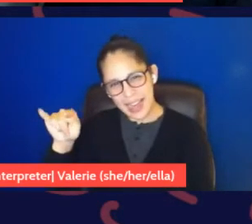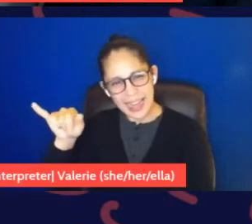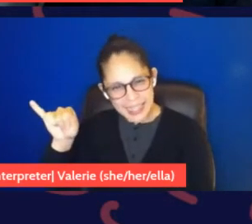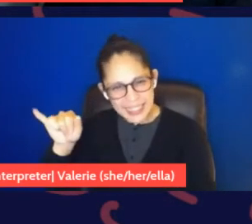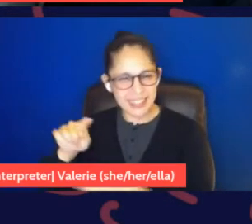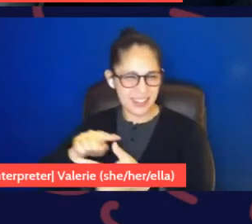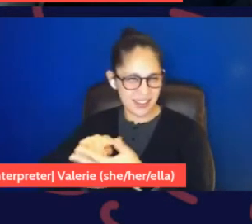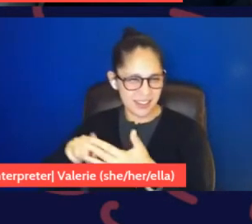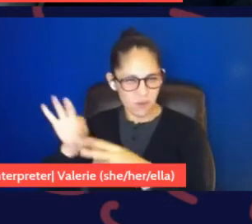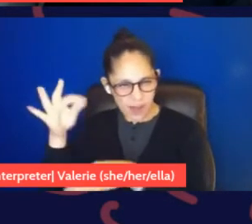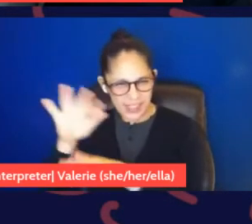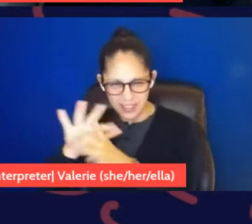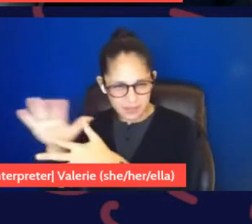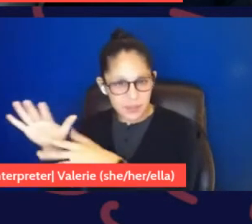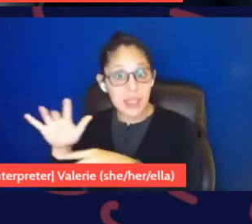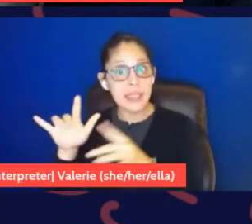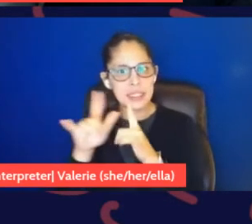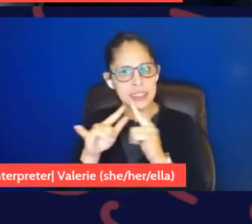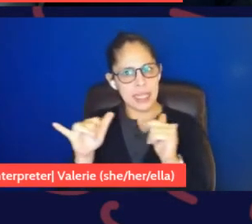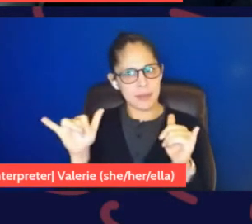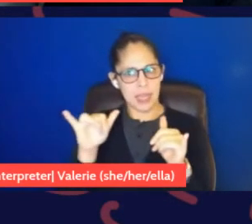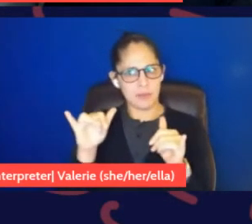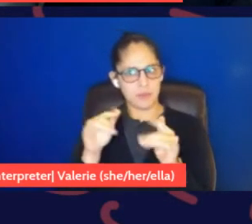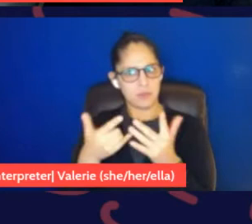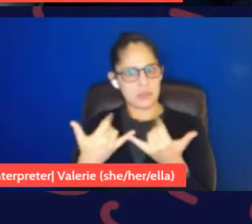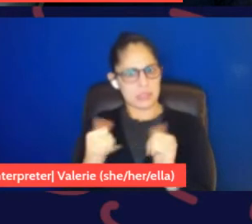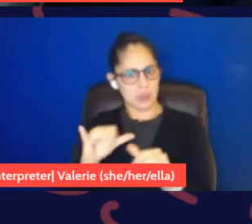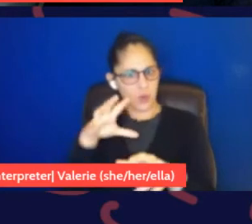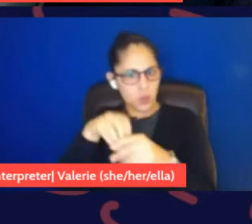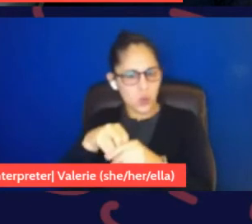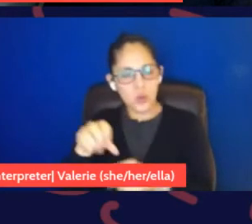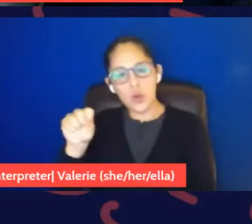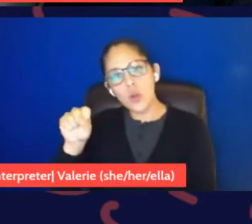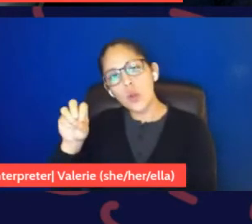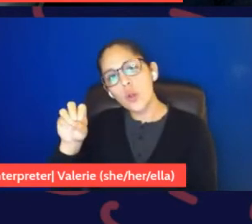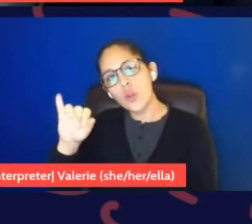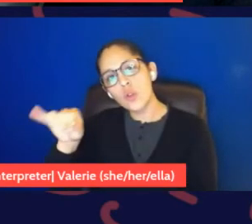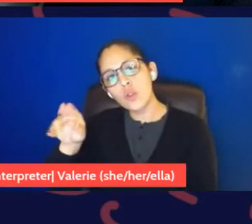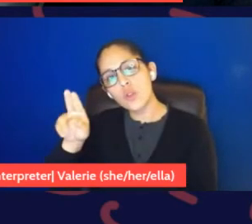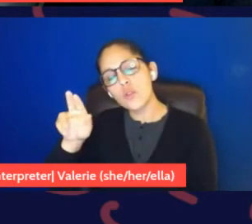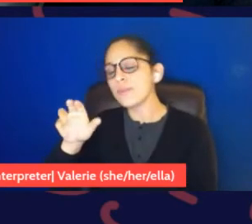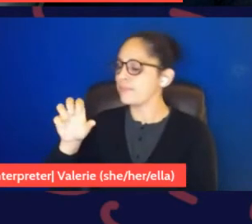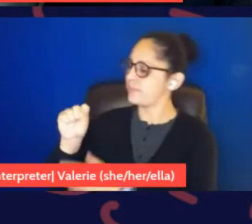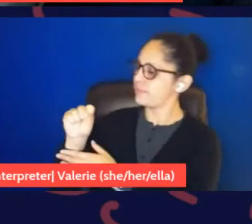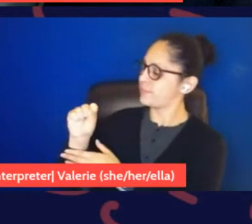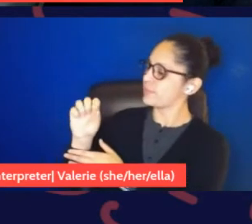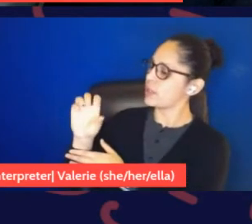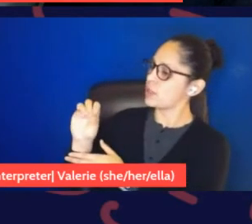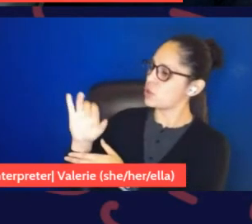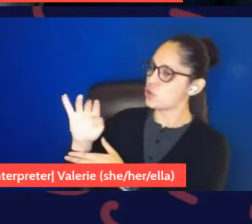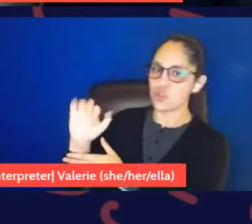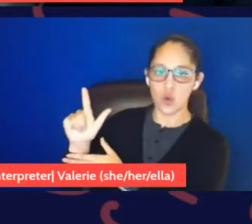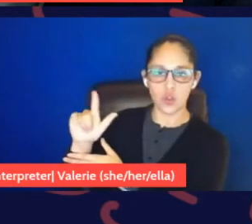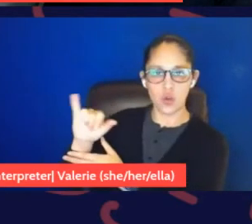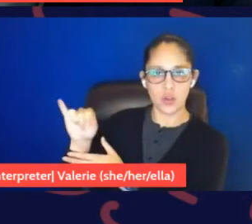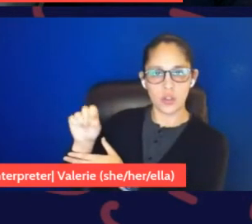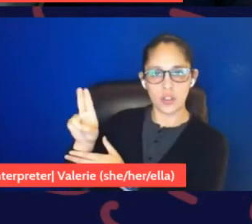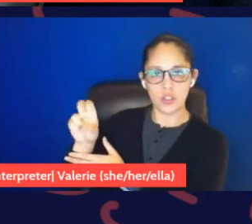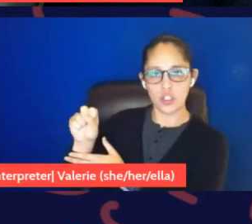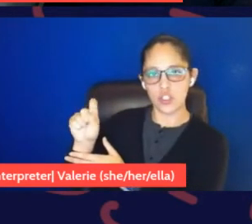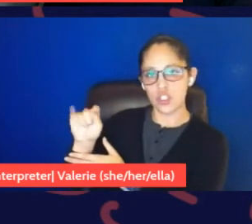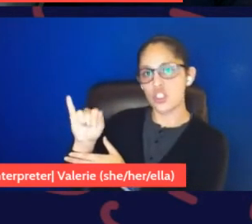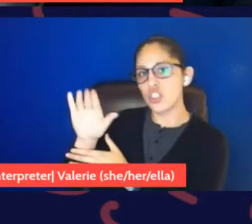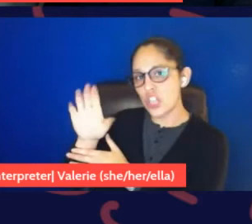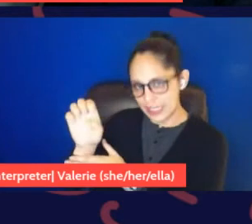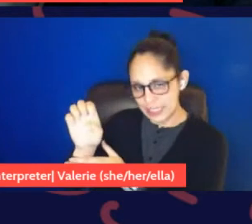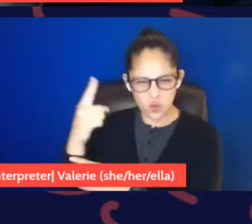also social justice. One of the characters, Aponte, who was a free man back,